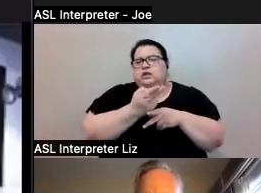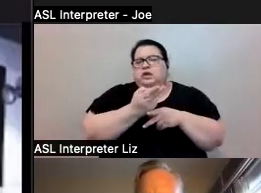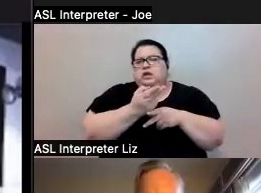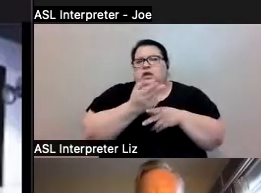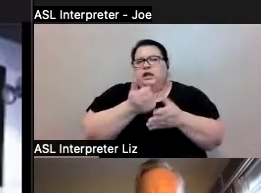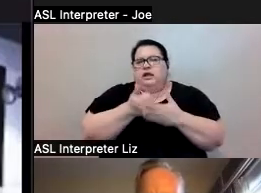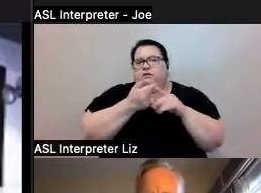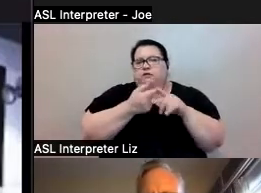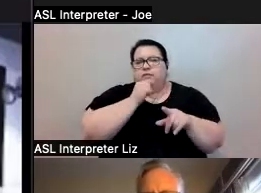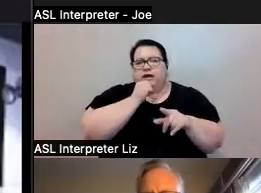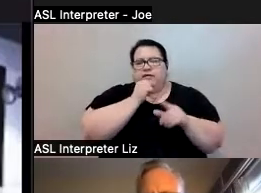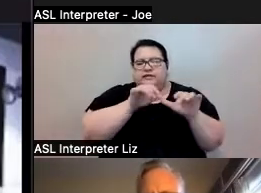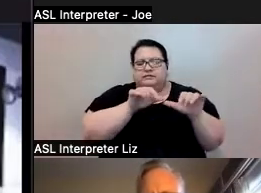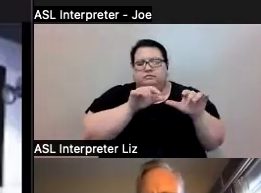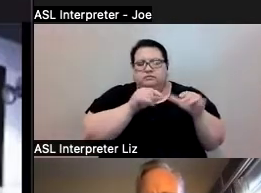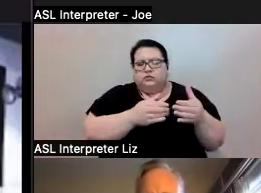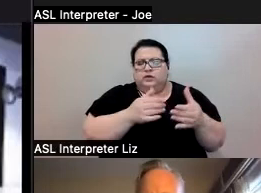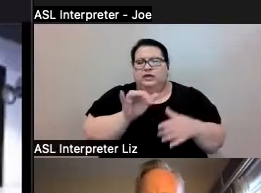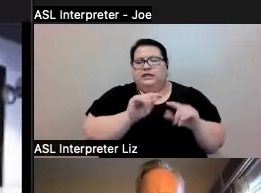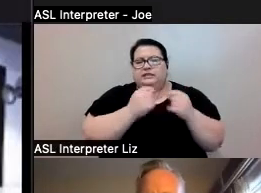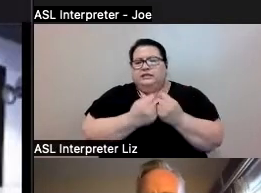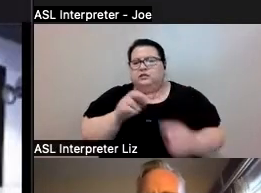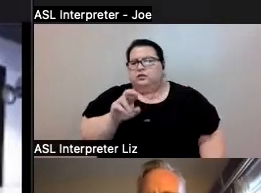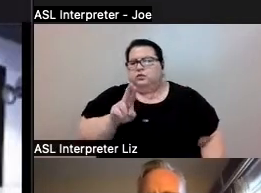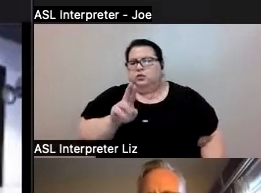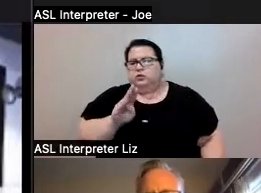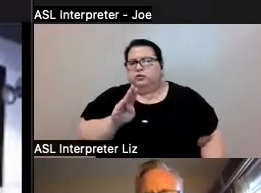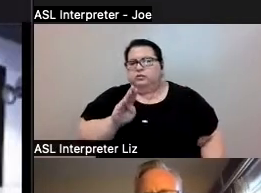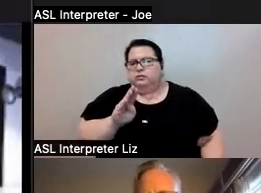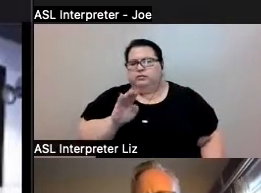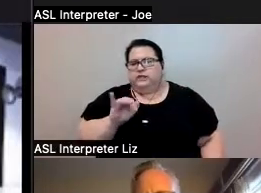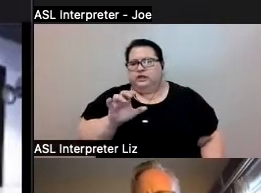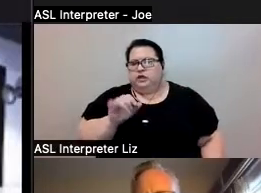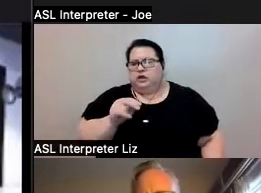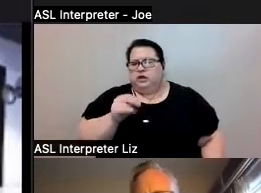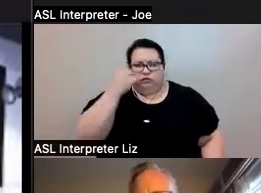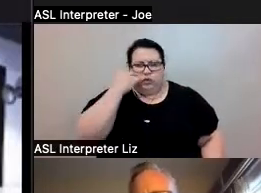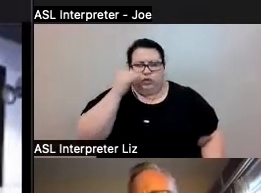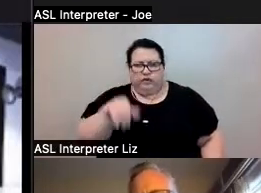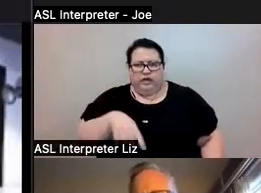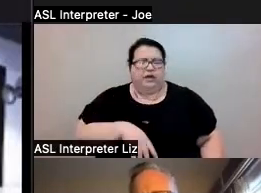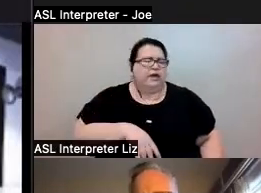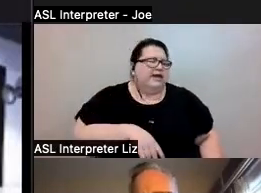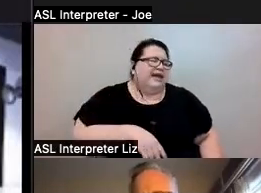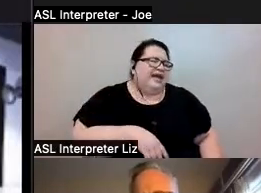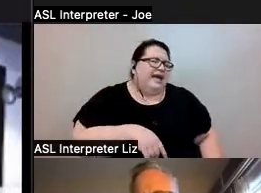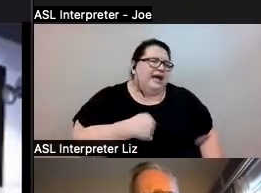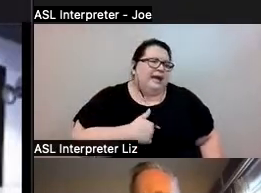response. For example, Team Rubicon, if you're familiar with them. If